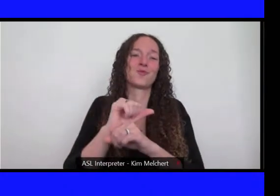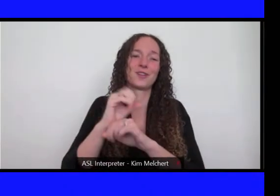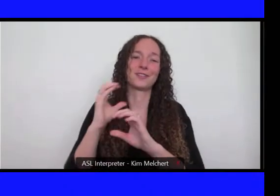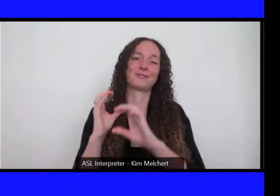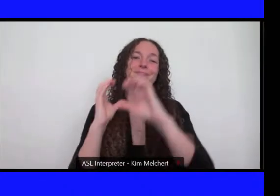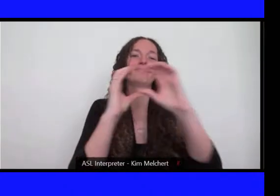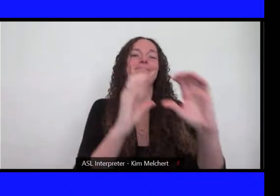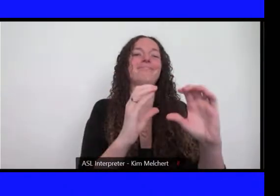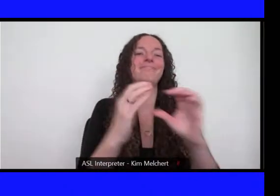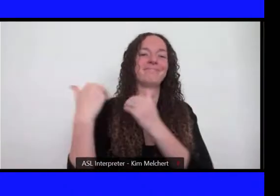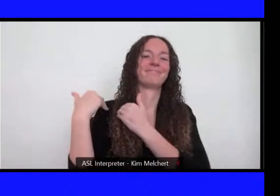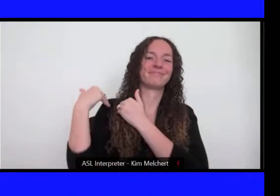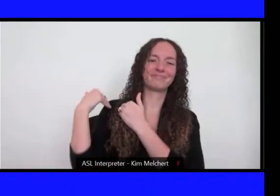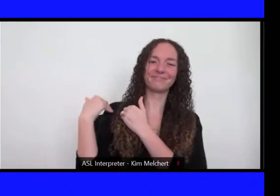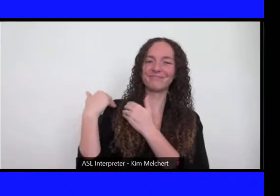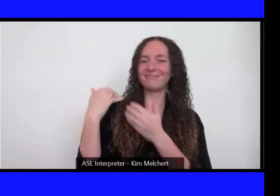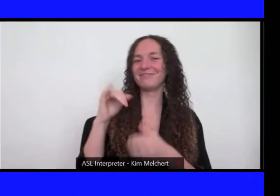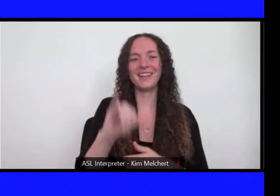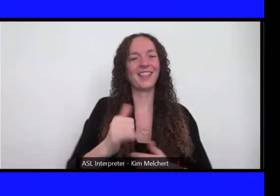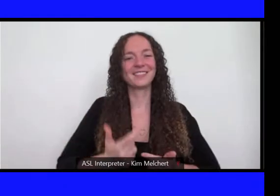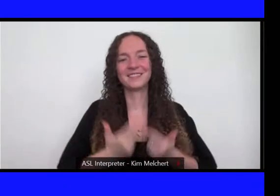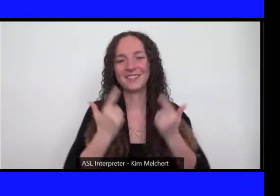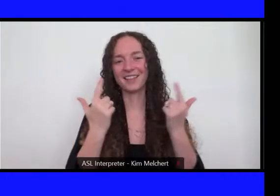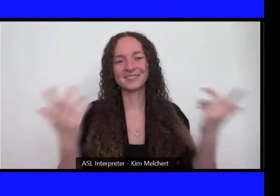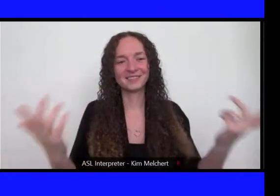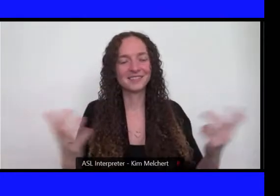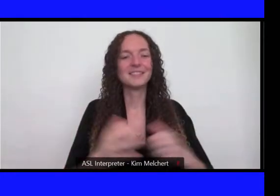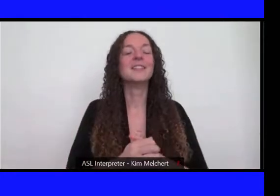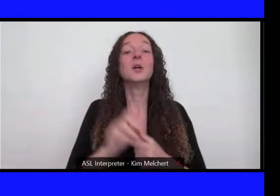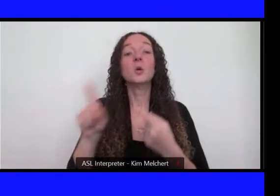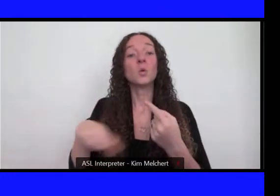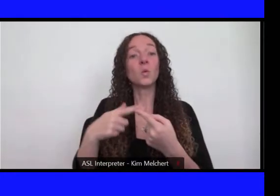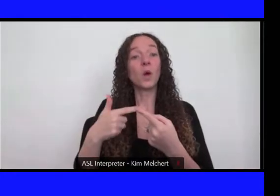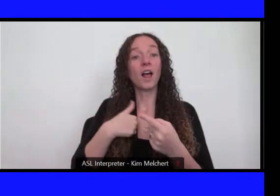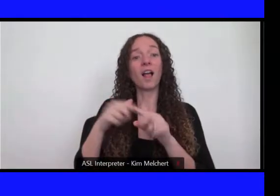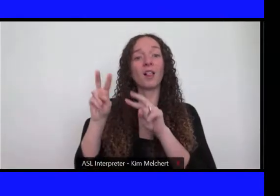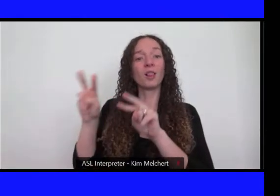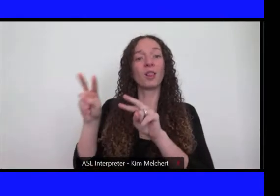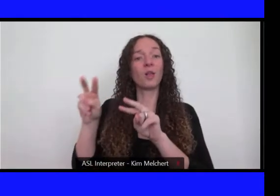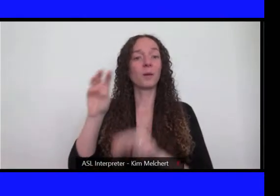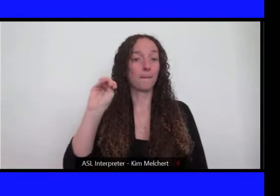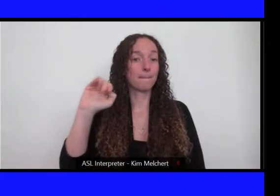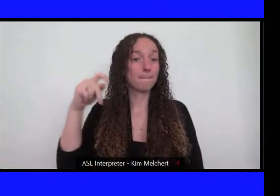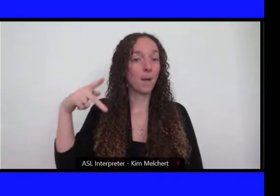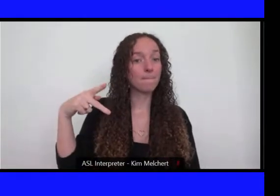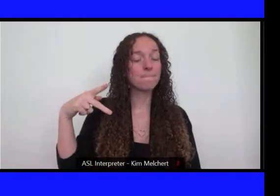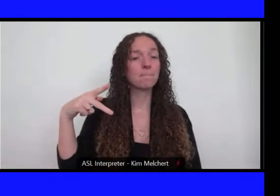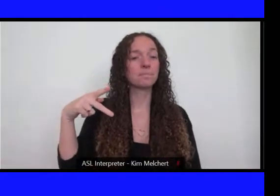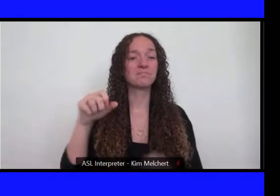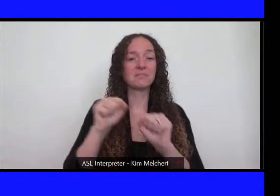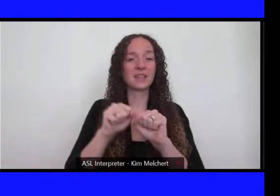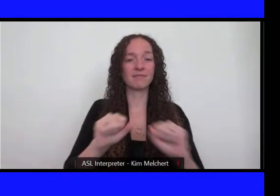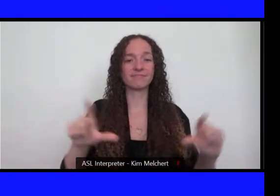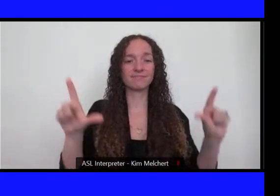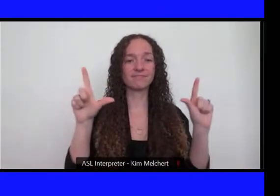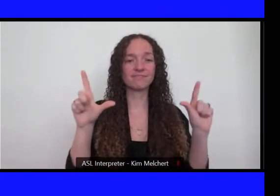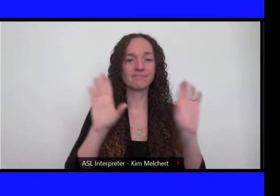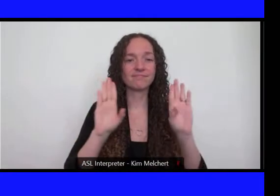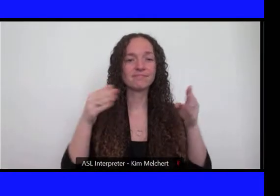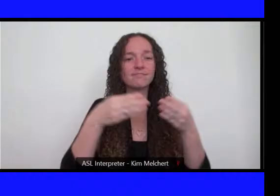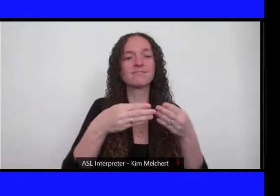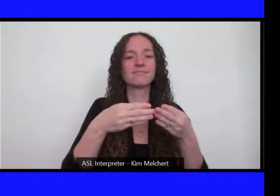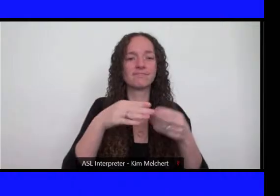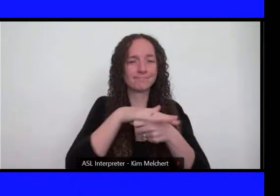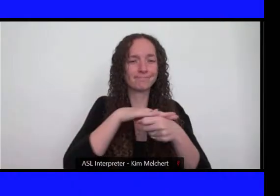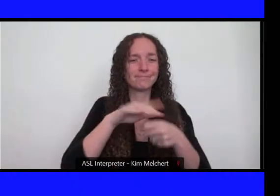they are controlling diabetes? And that may be good information because maybe some of the community-based organizations are doing a better job